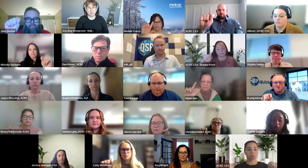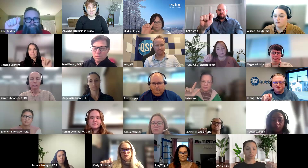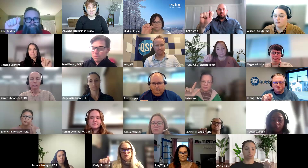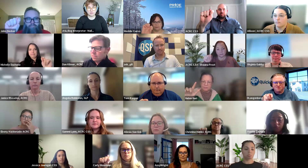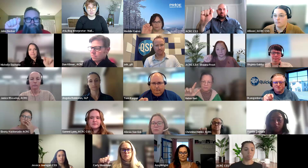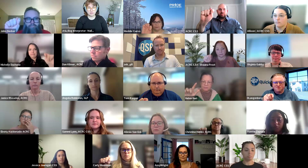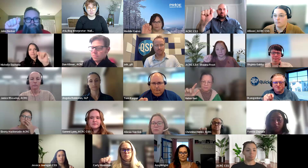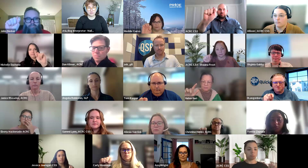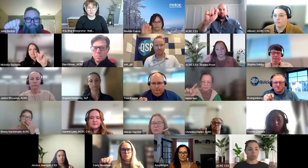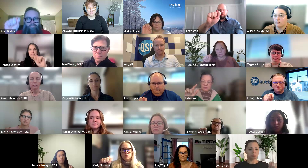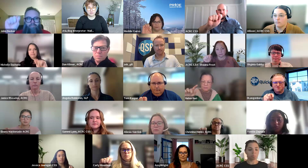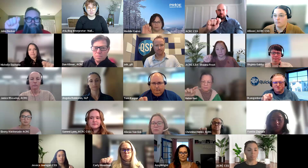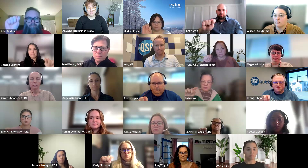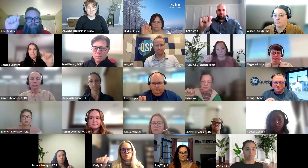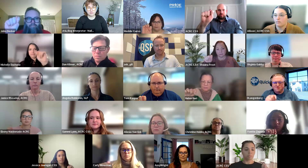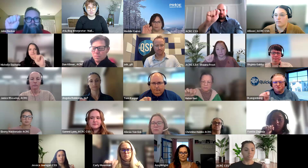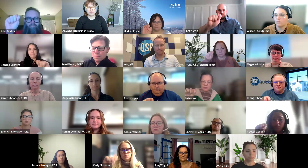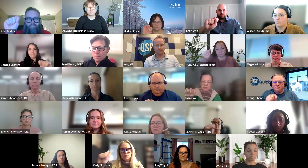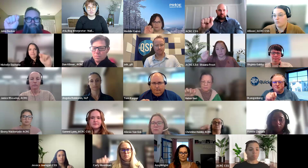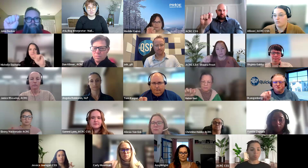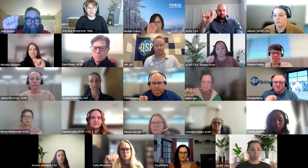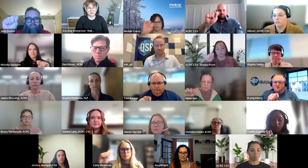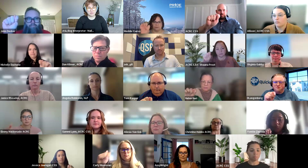thumb. Move